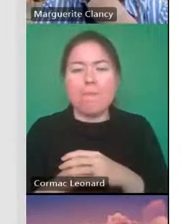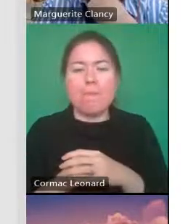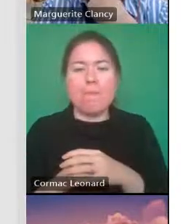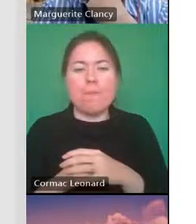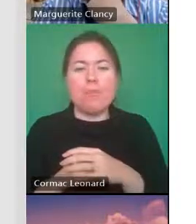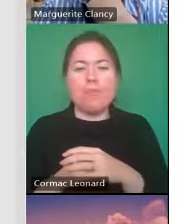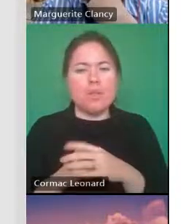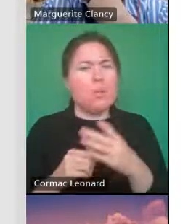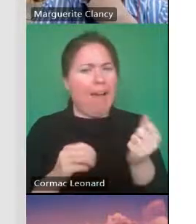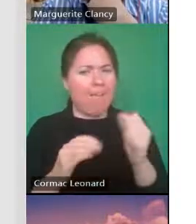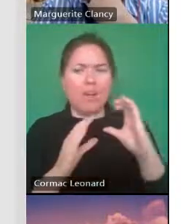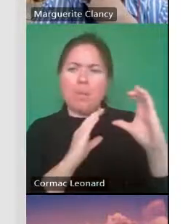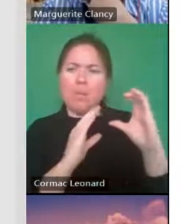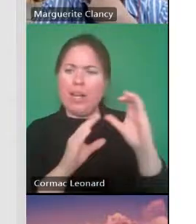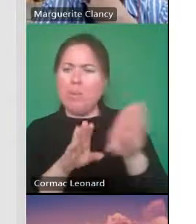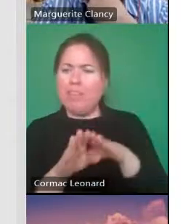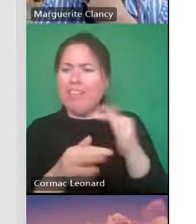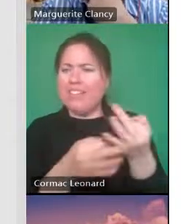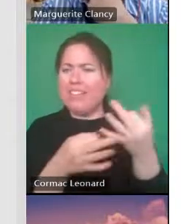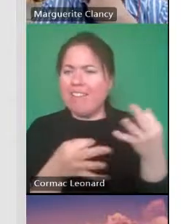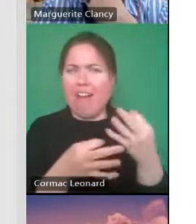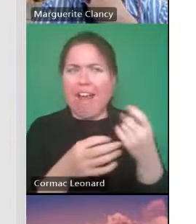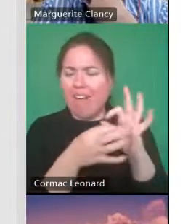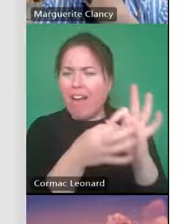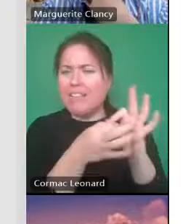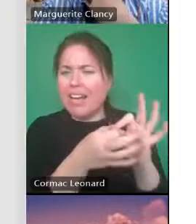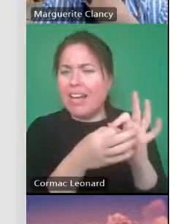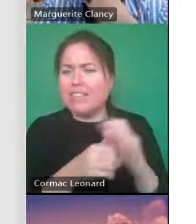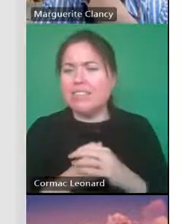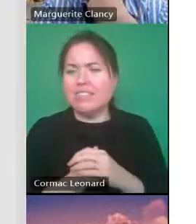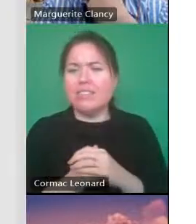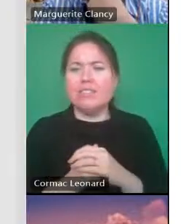Have that communication, have that contact, but